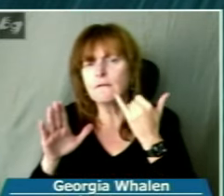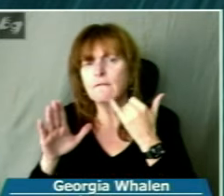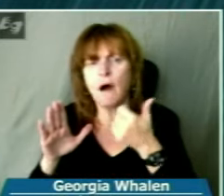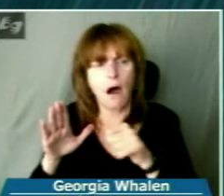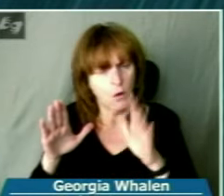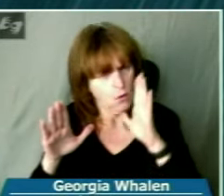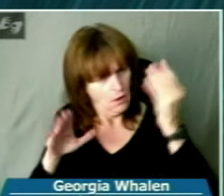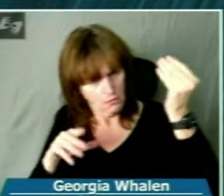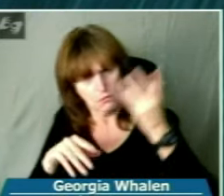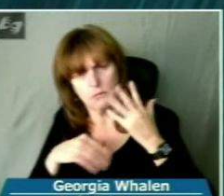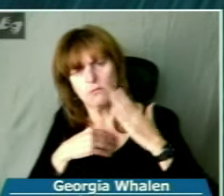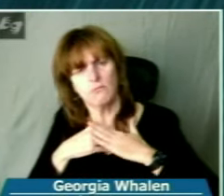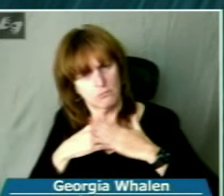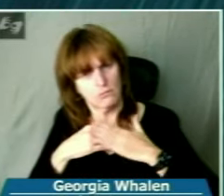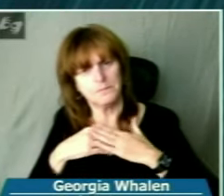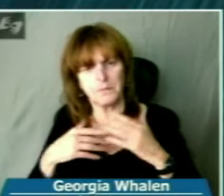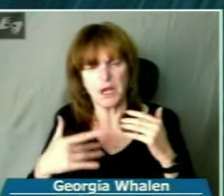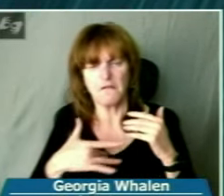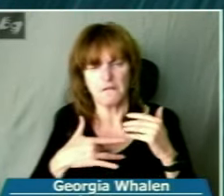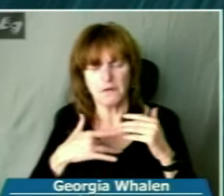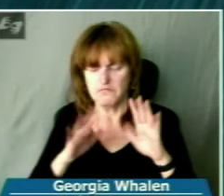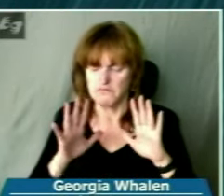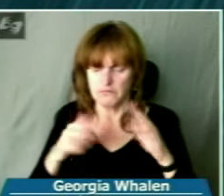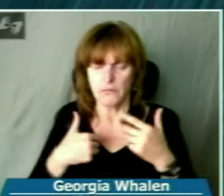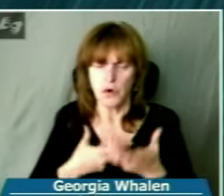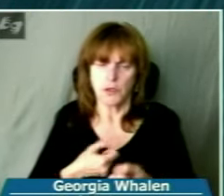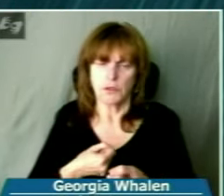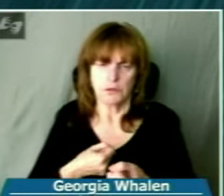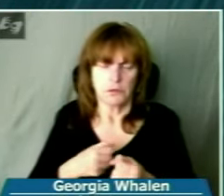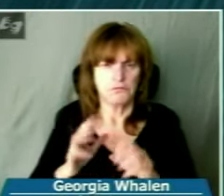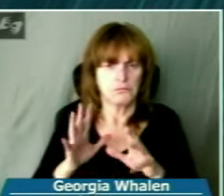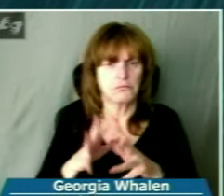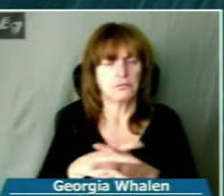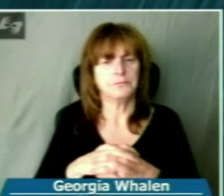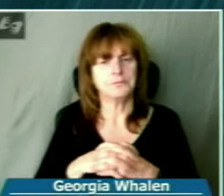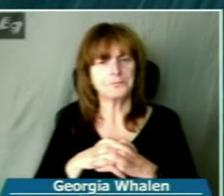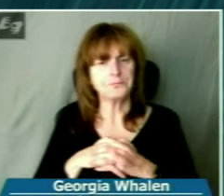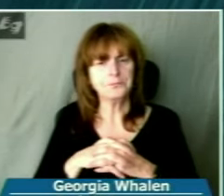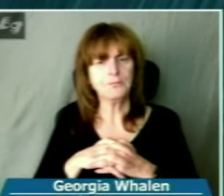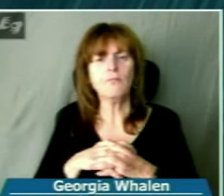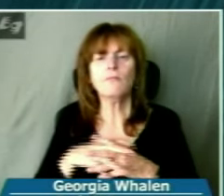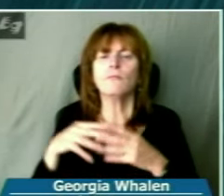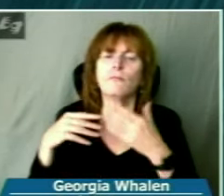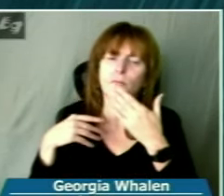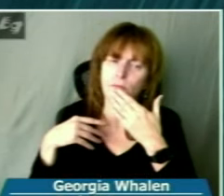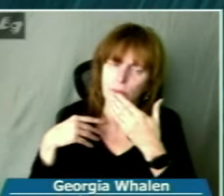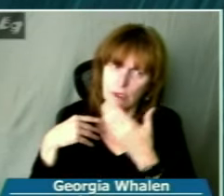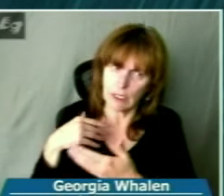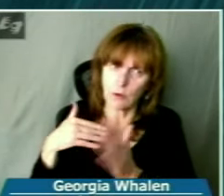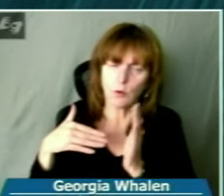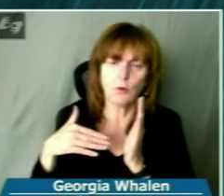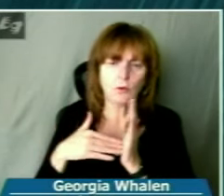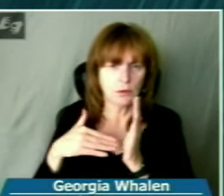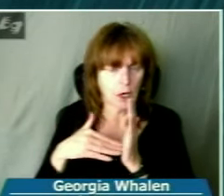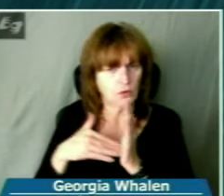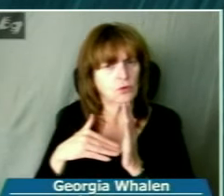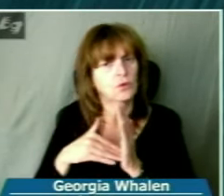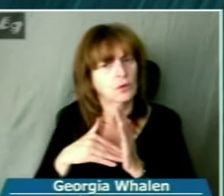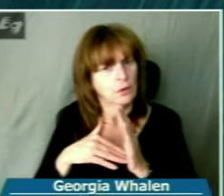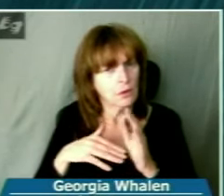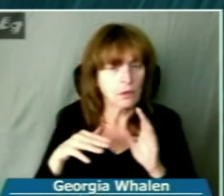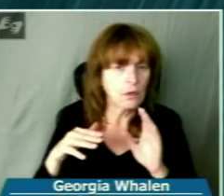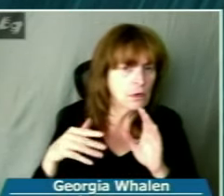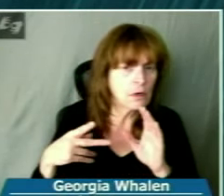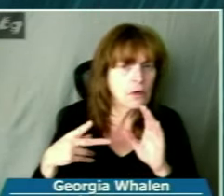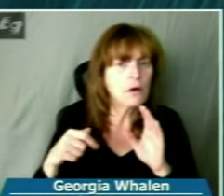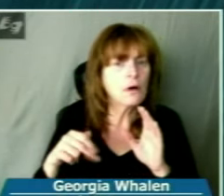expect to see anything soon. That's great news. Thank you very much for that update, Doctor. Paul, we're getting some more questions coming